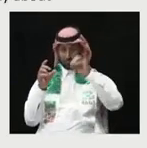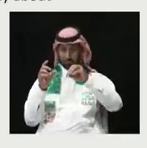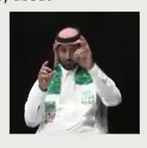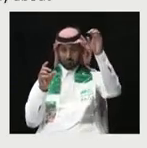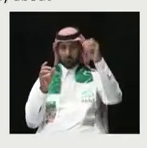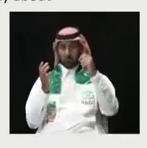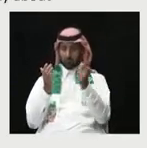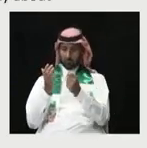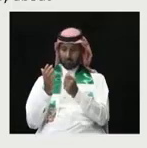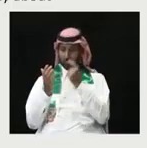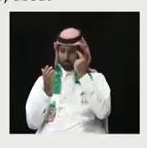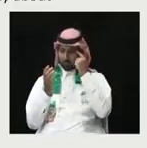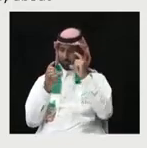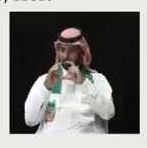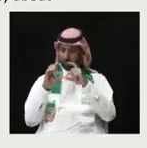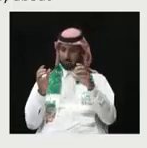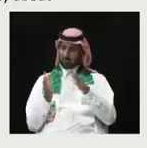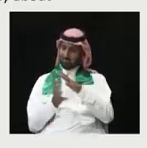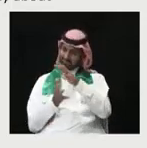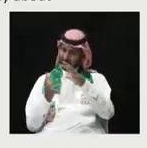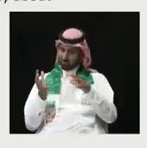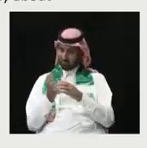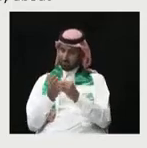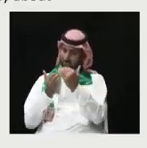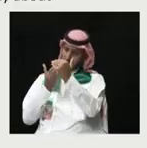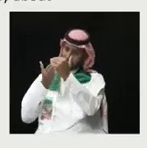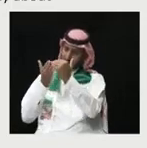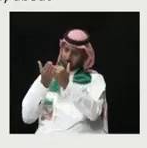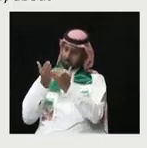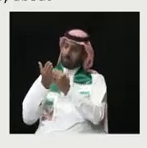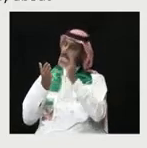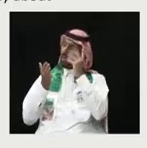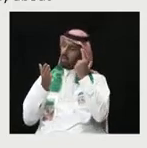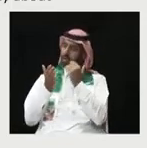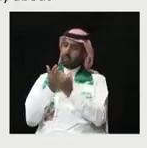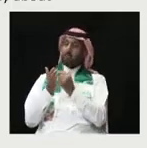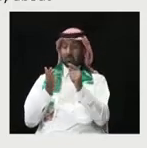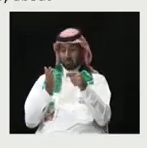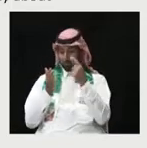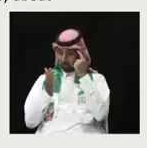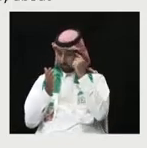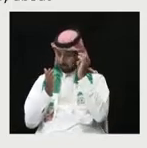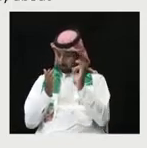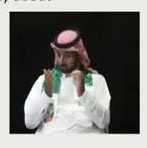a short descriptive essay, a short correct essay